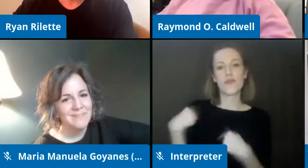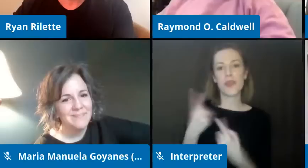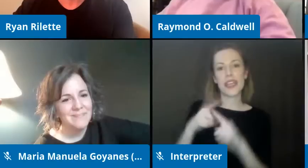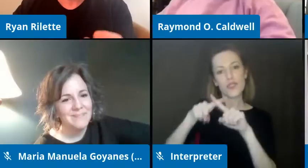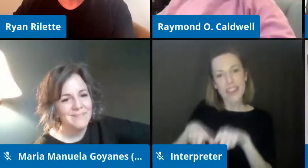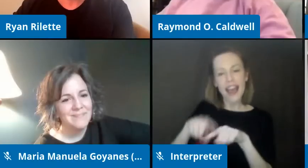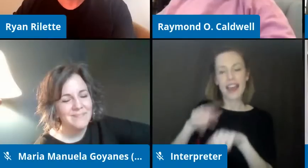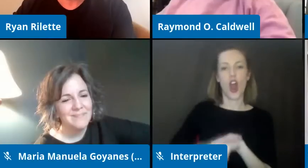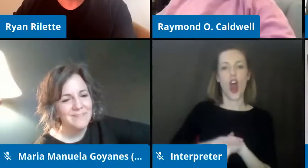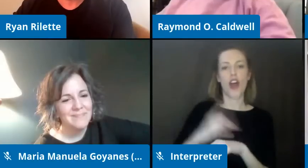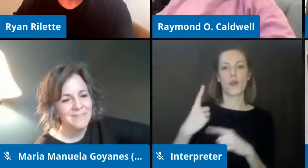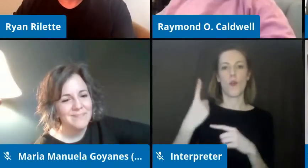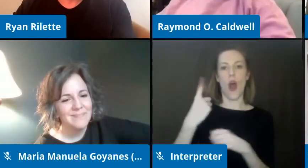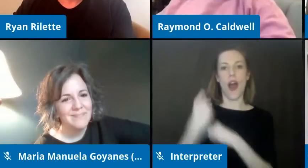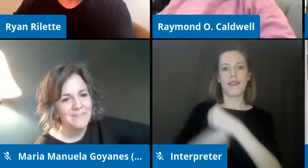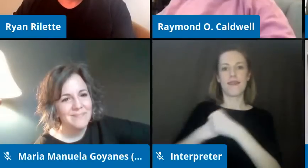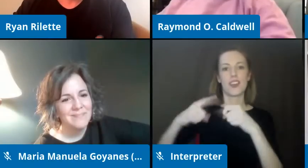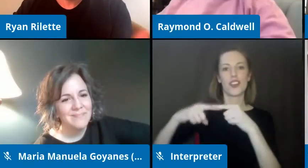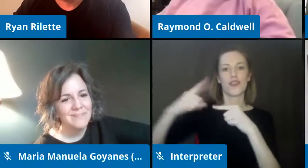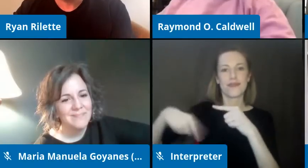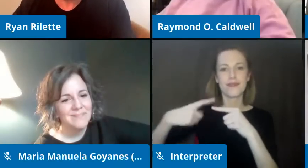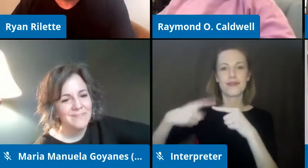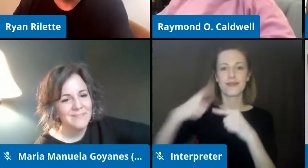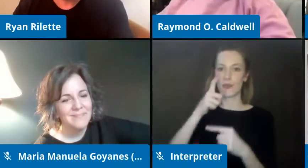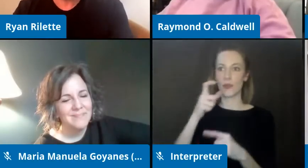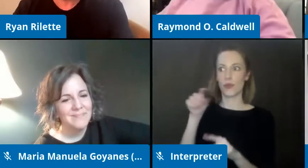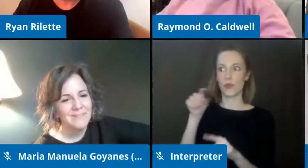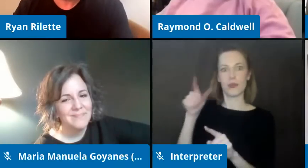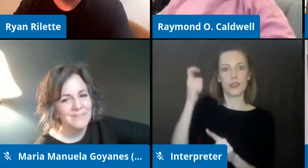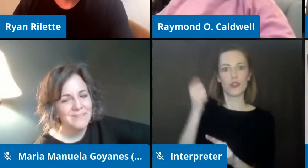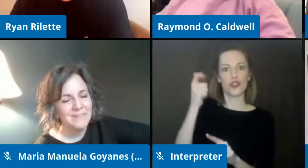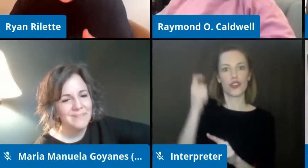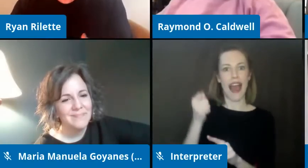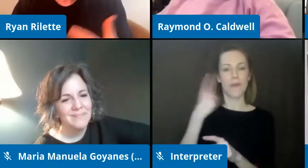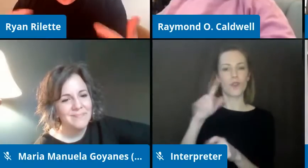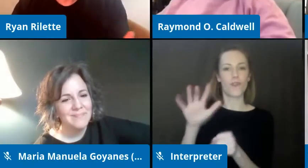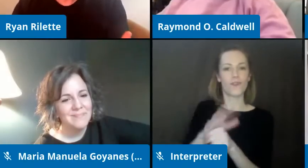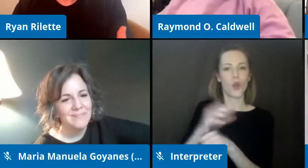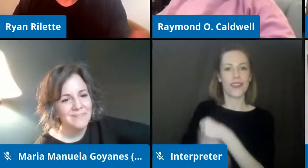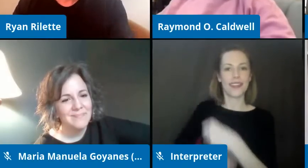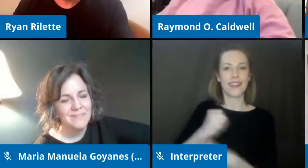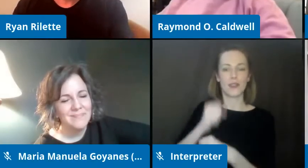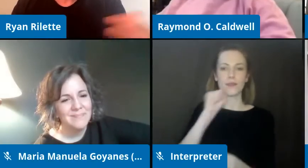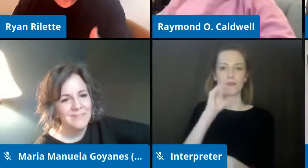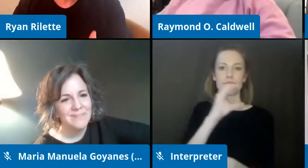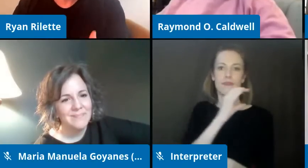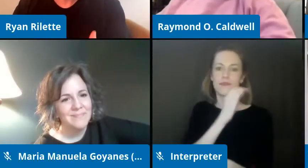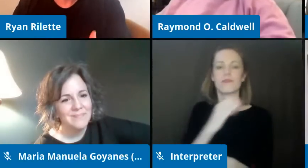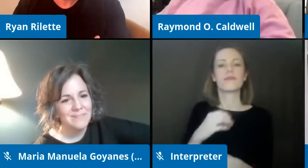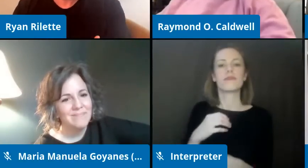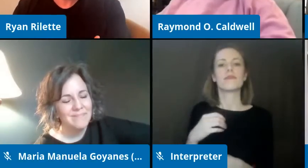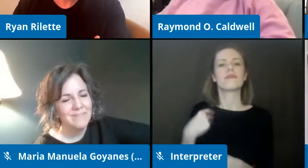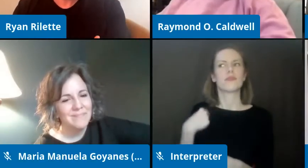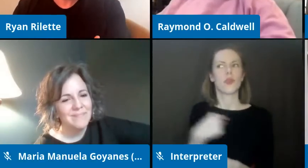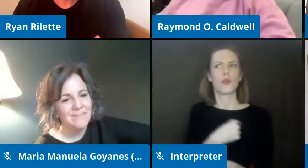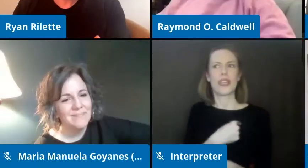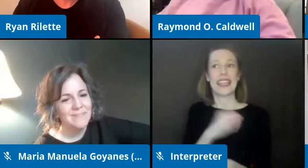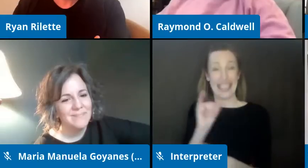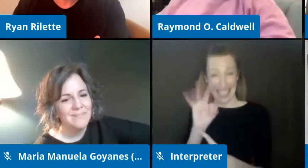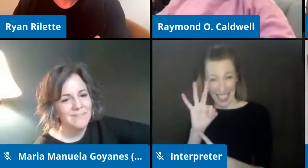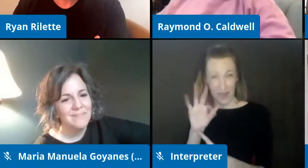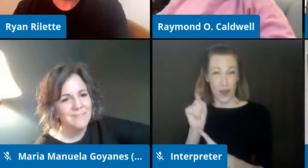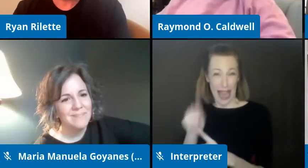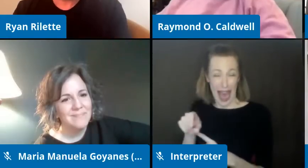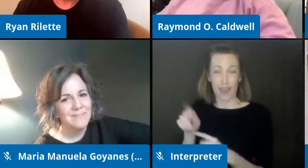older audience base primarily, and having to move more to sort of event kind of programming that brings in more